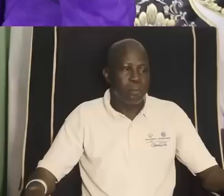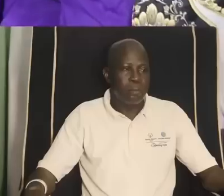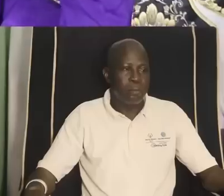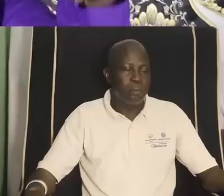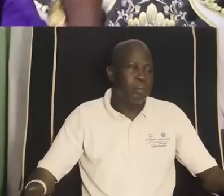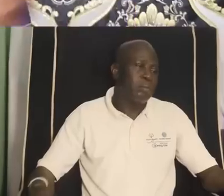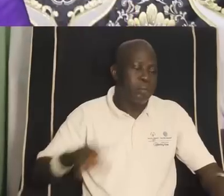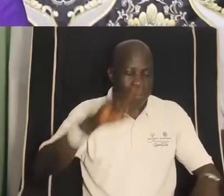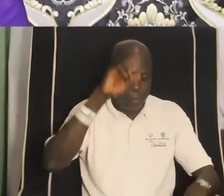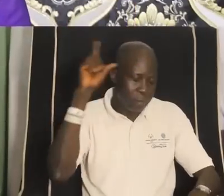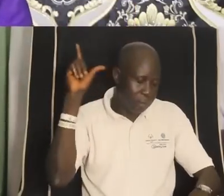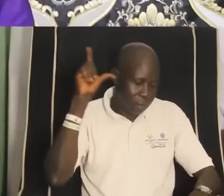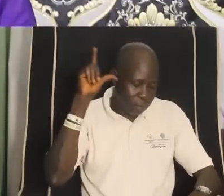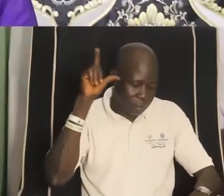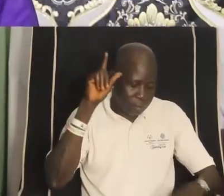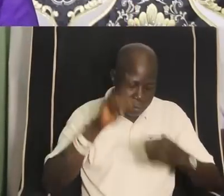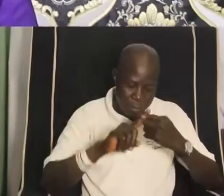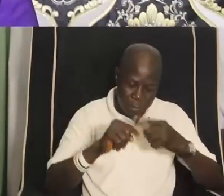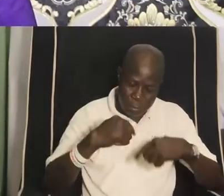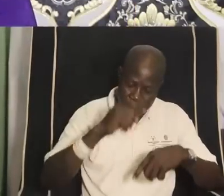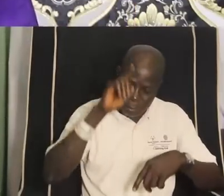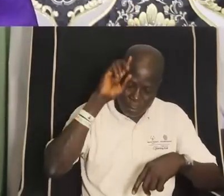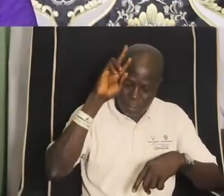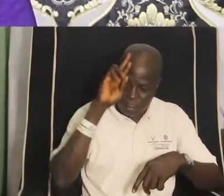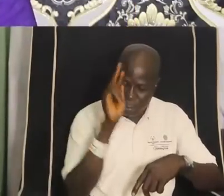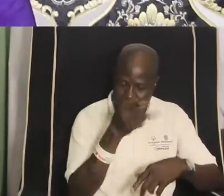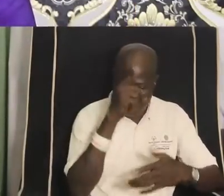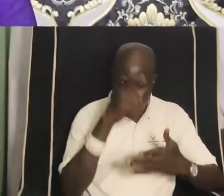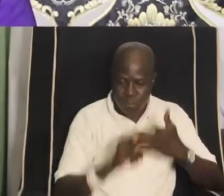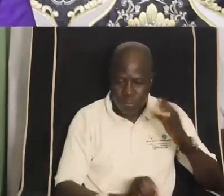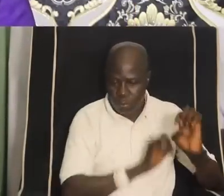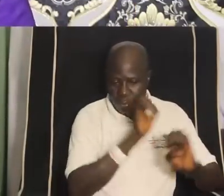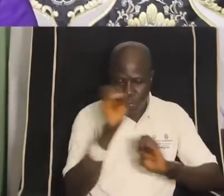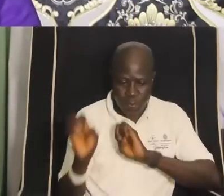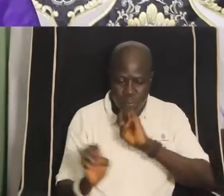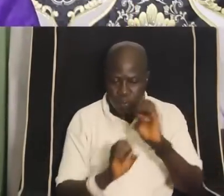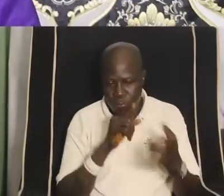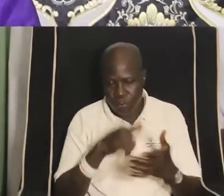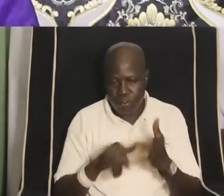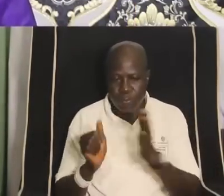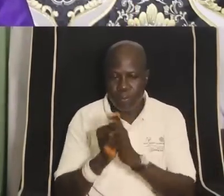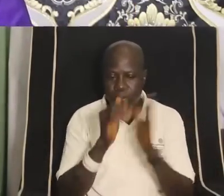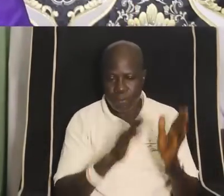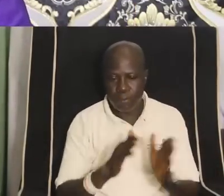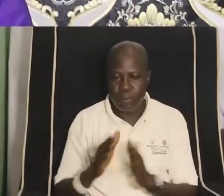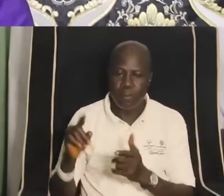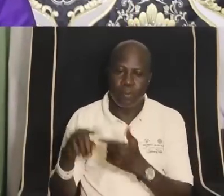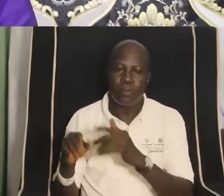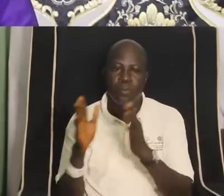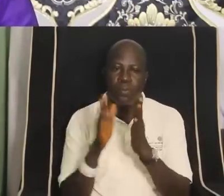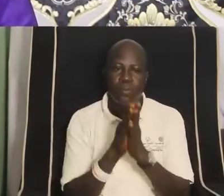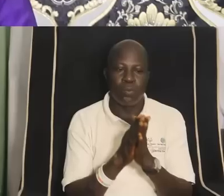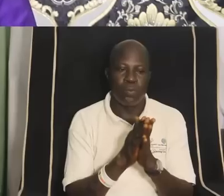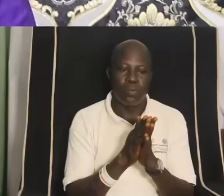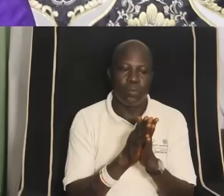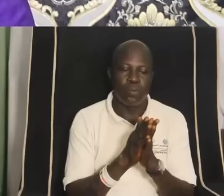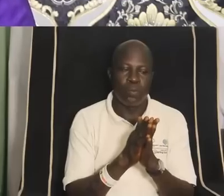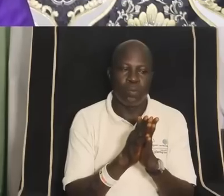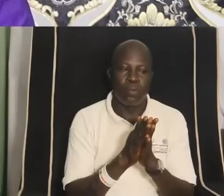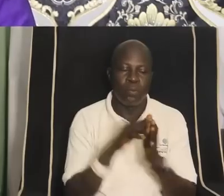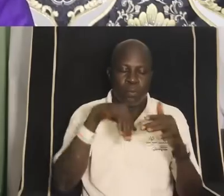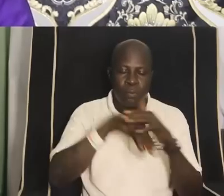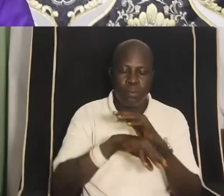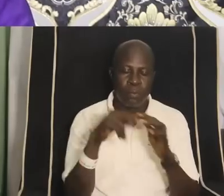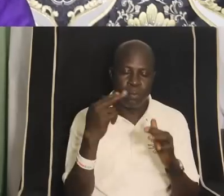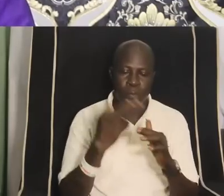Hey, baby, sir. Listen to me, sir. Gbogbo eniyan e mura lati gbadura yin. Let everybody prepare themselves to pray. Eradu